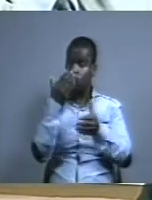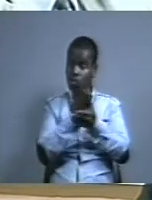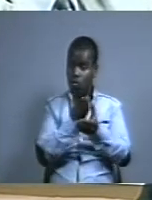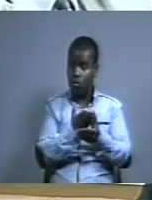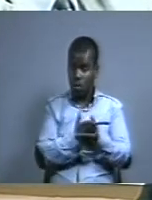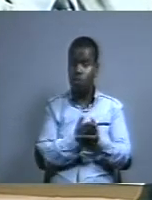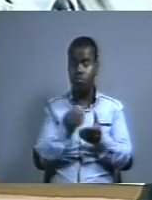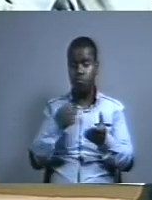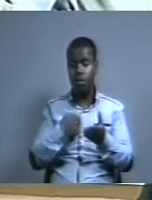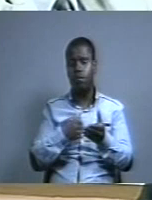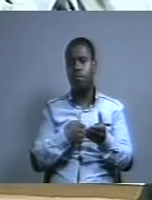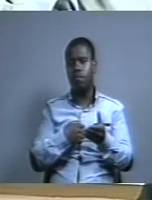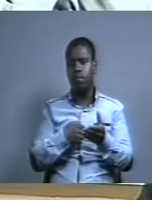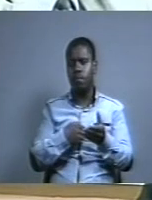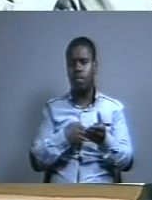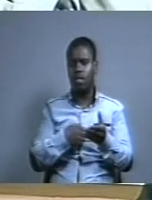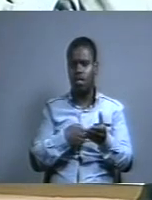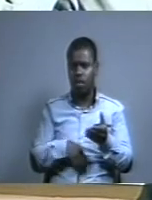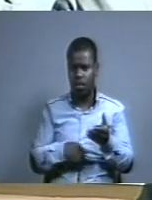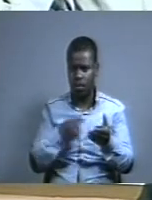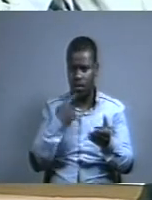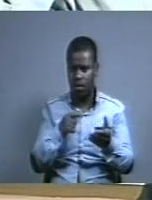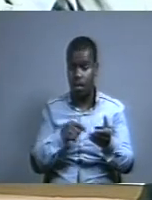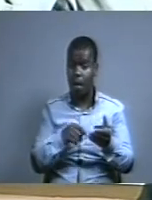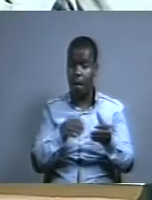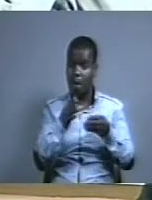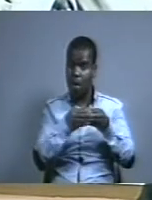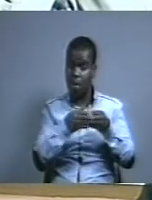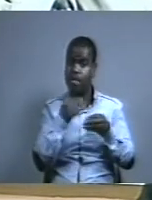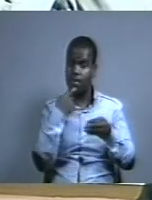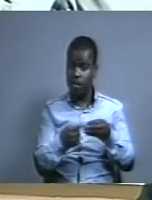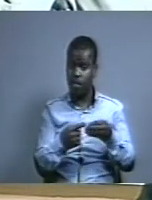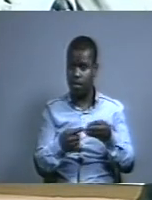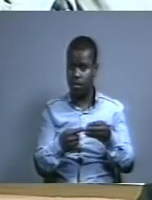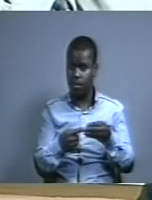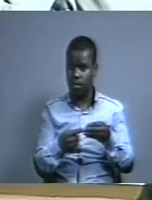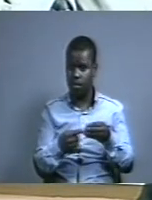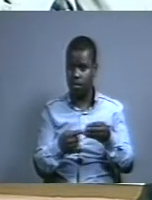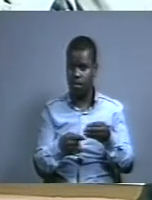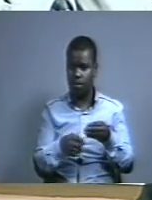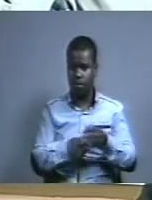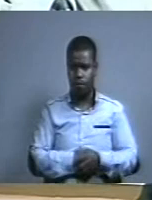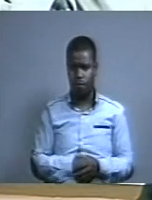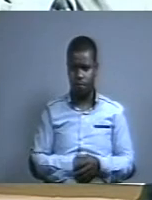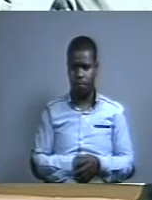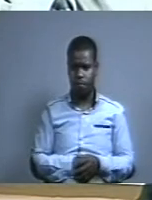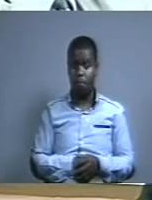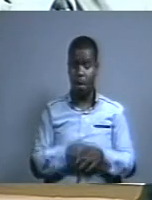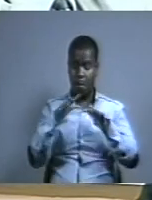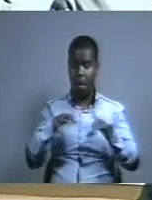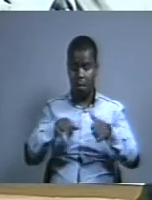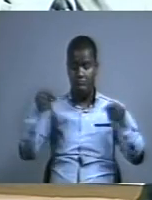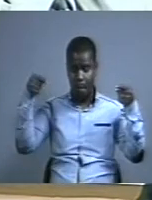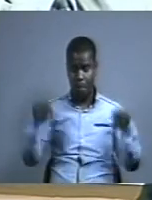and determine whether or not the member said it, the use of offensive language in the Parliament